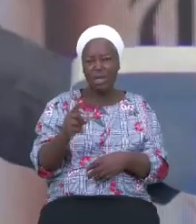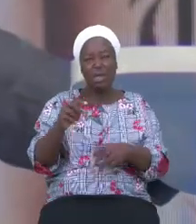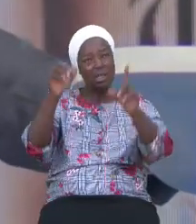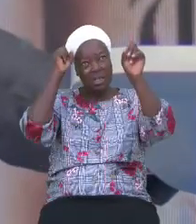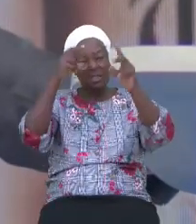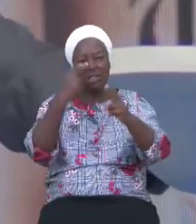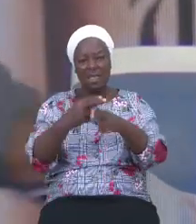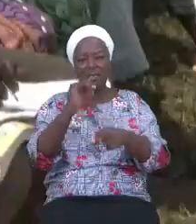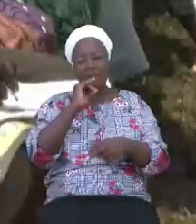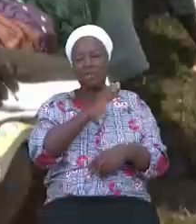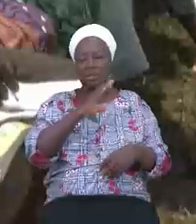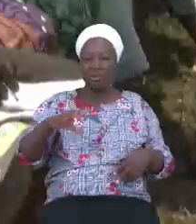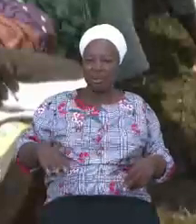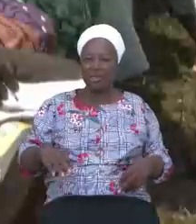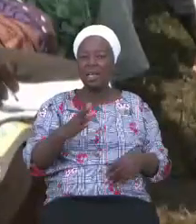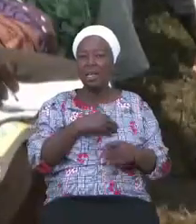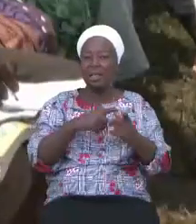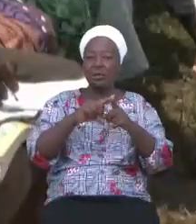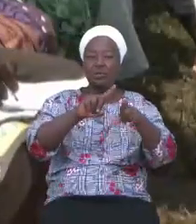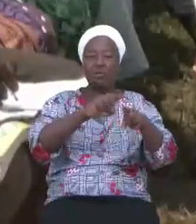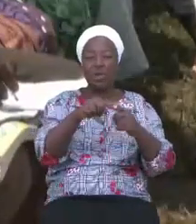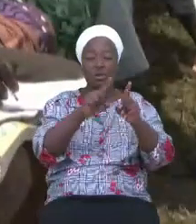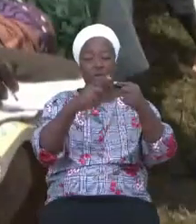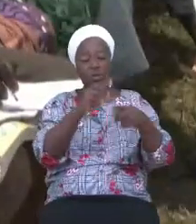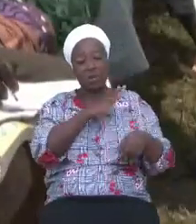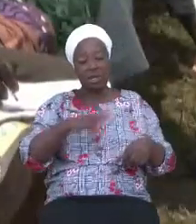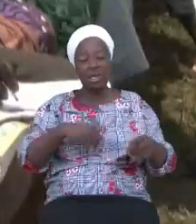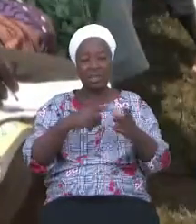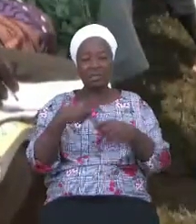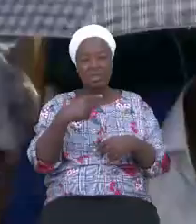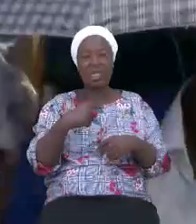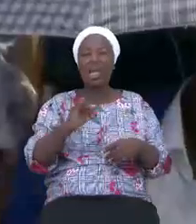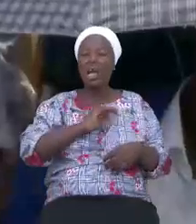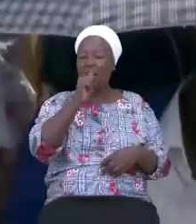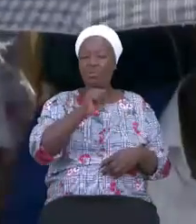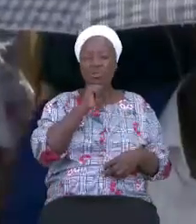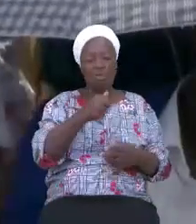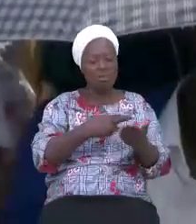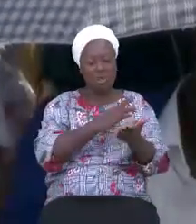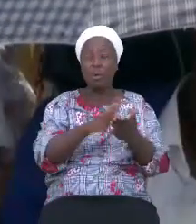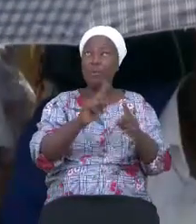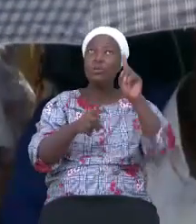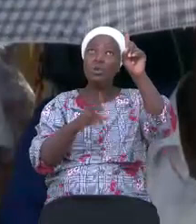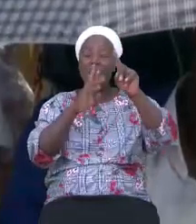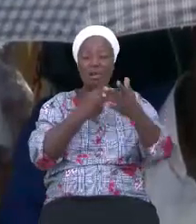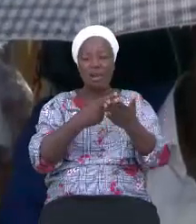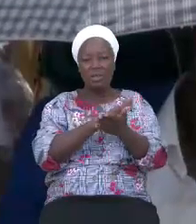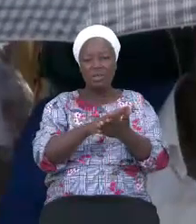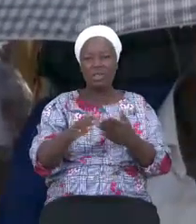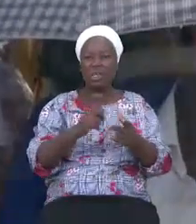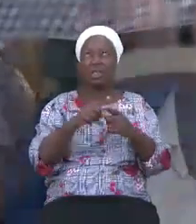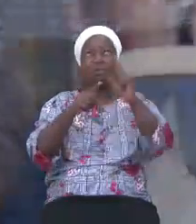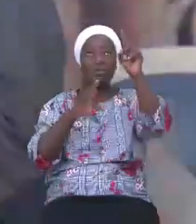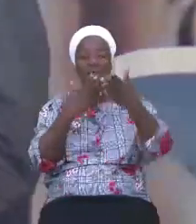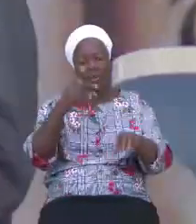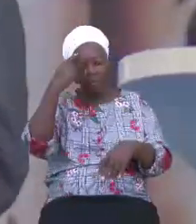name is Christ. And when you go to Christ and you say, I am unrighteous, but you are righteous. And you died for me.